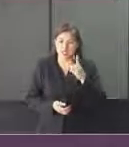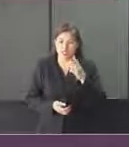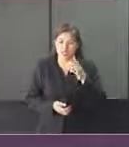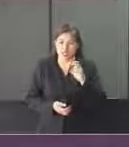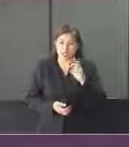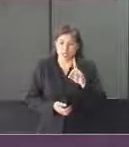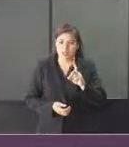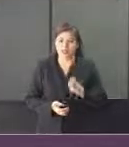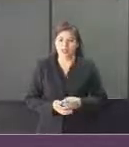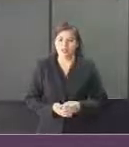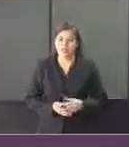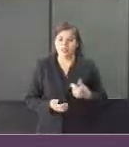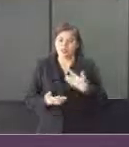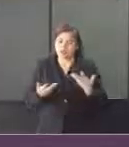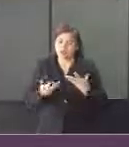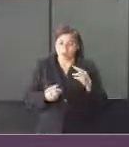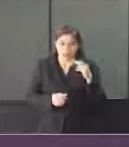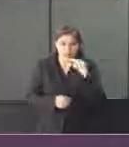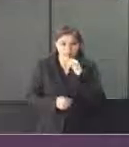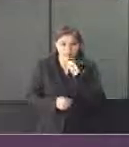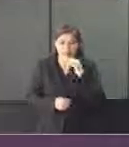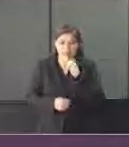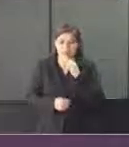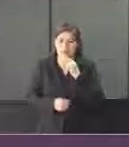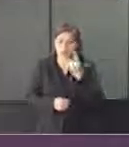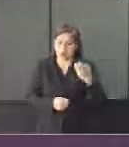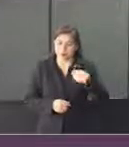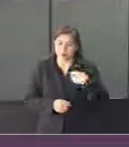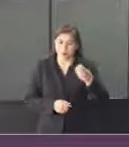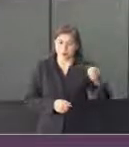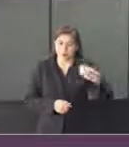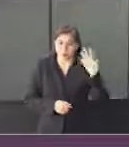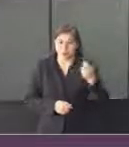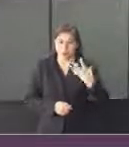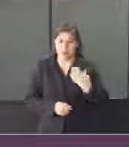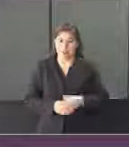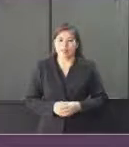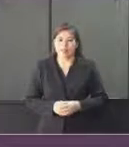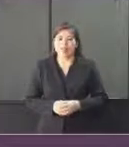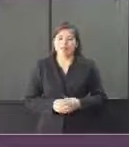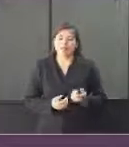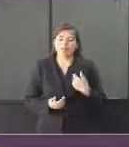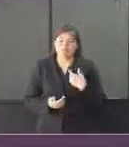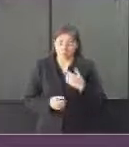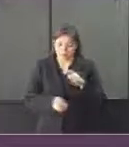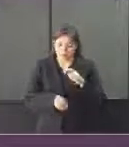you, Ingrid. I'll be as fast as possible,